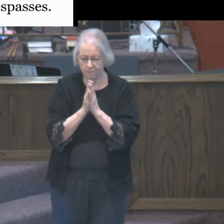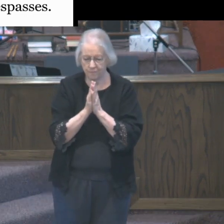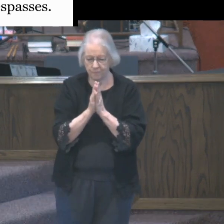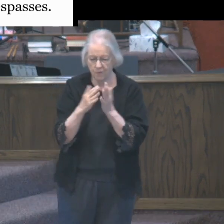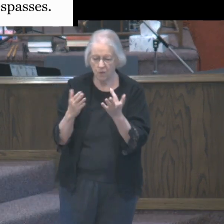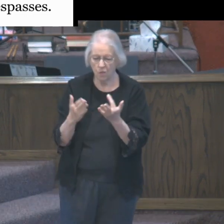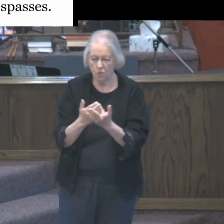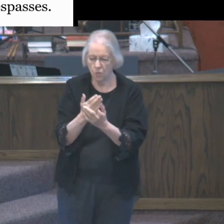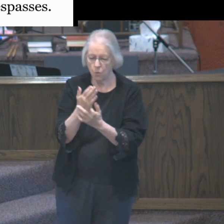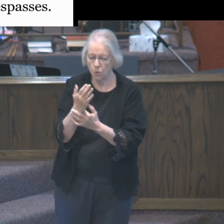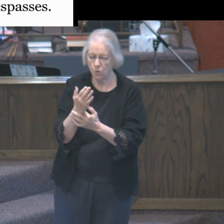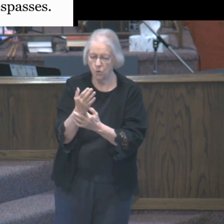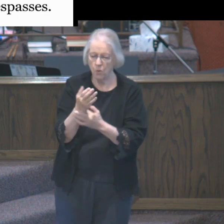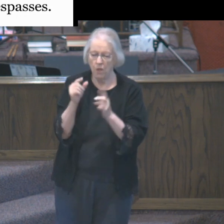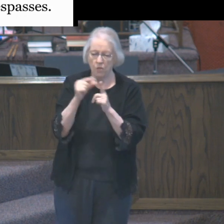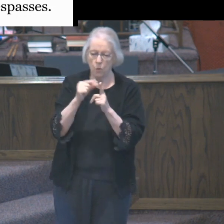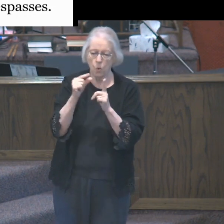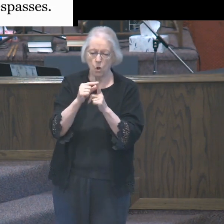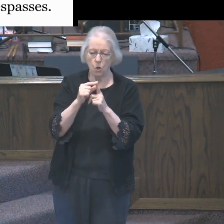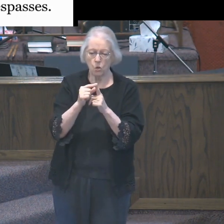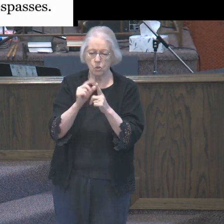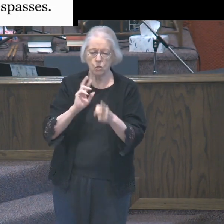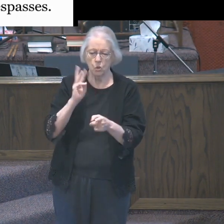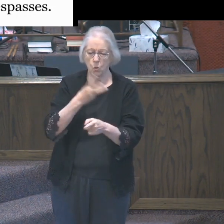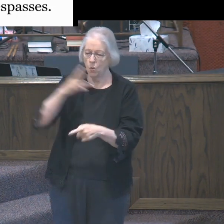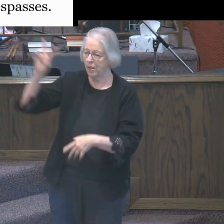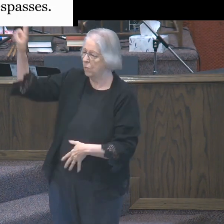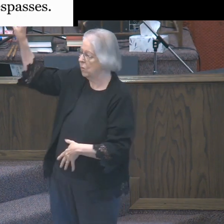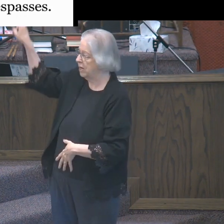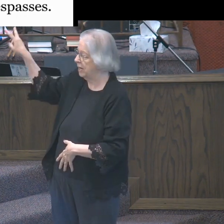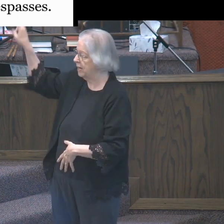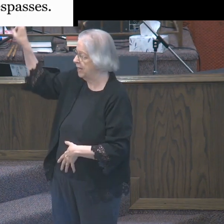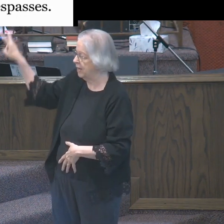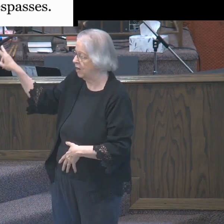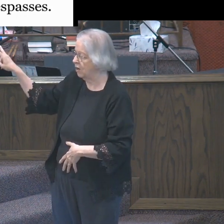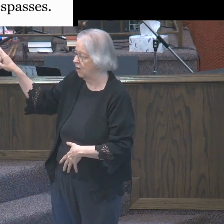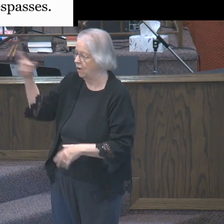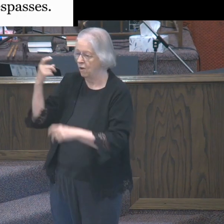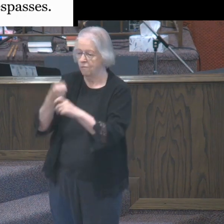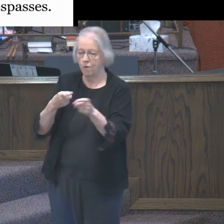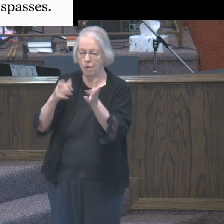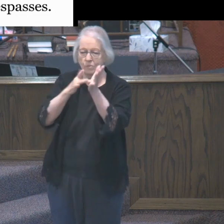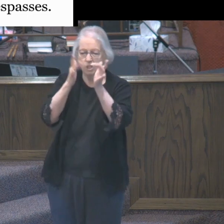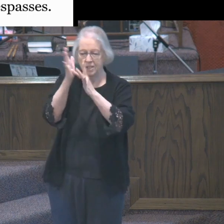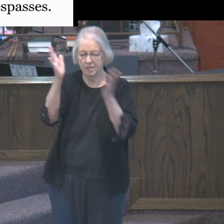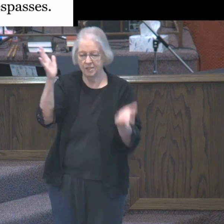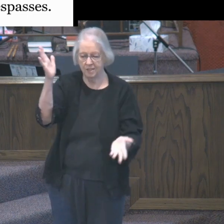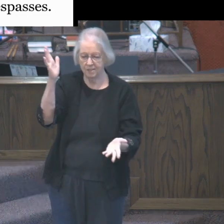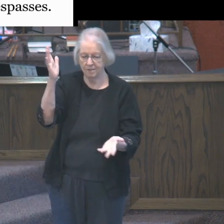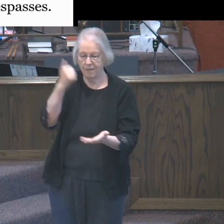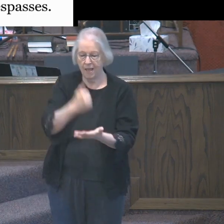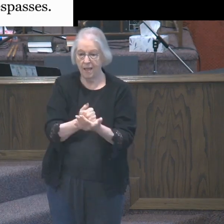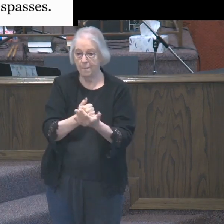through the words we read in this passage. Thank you for Jesus. You may be